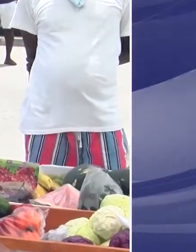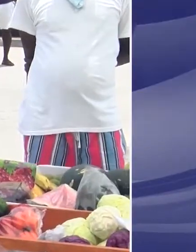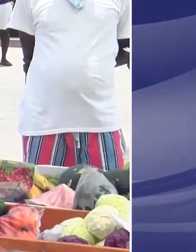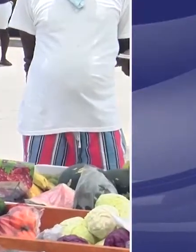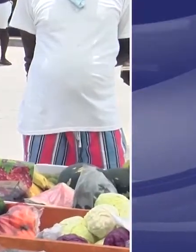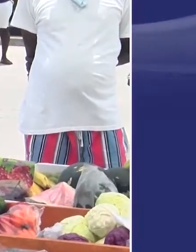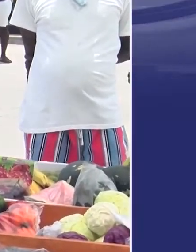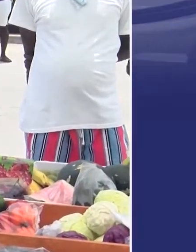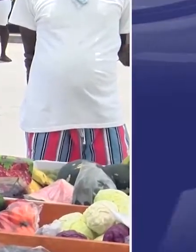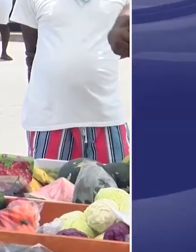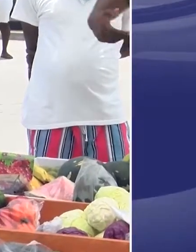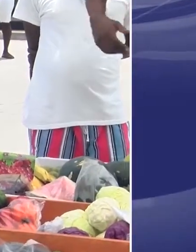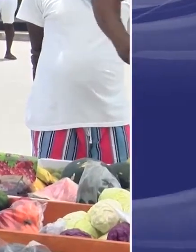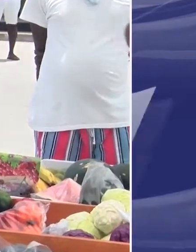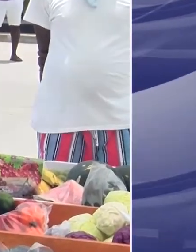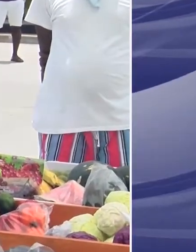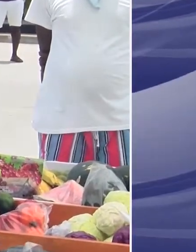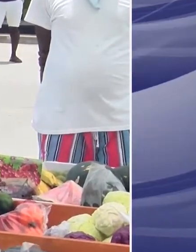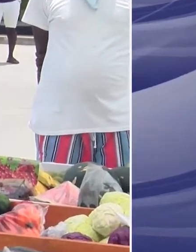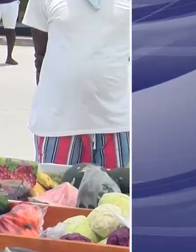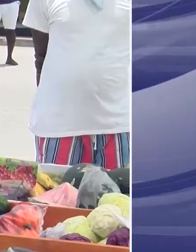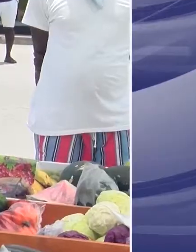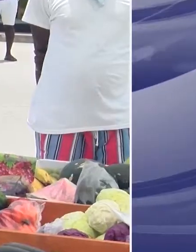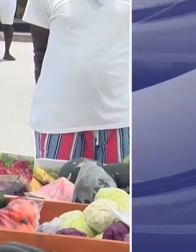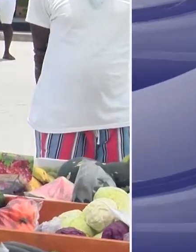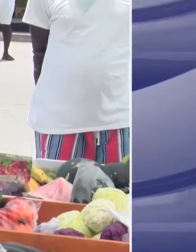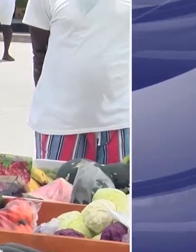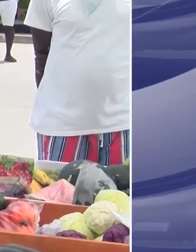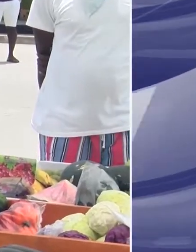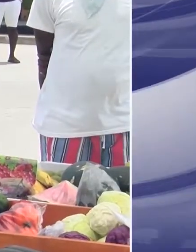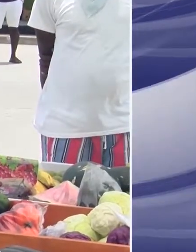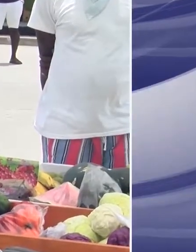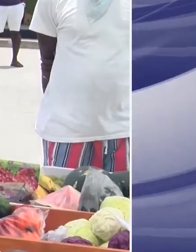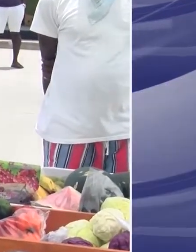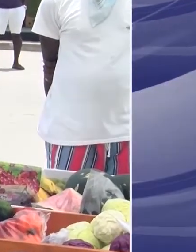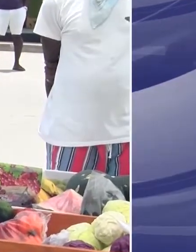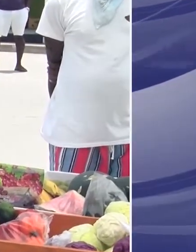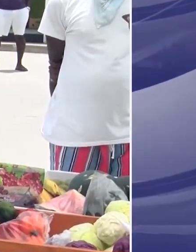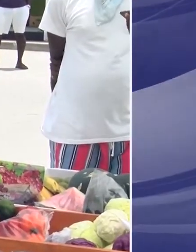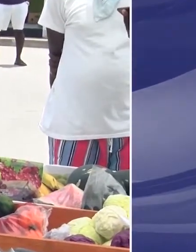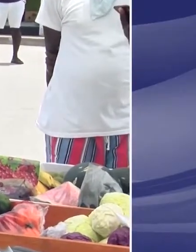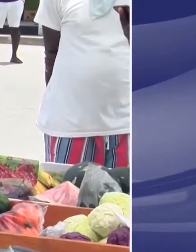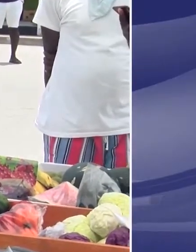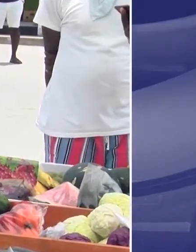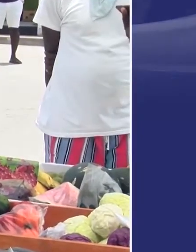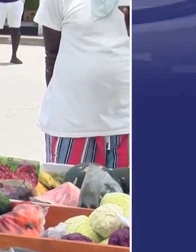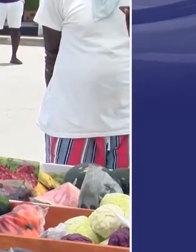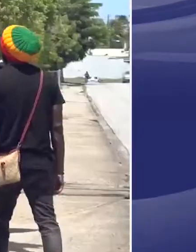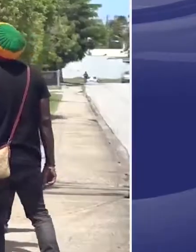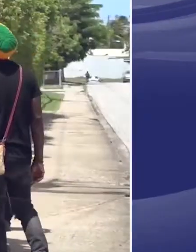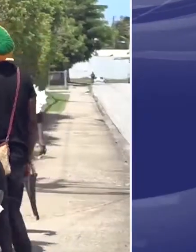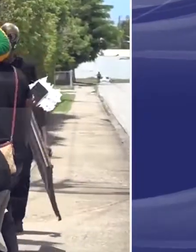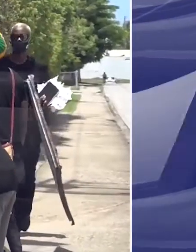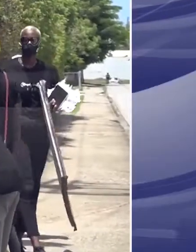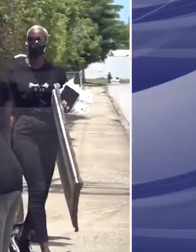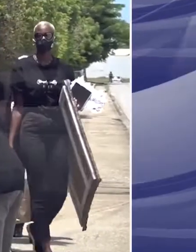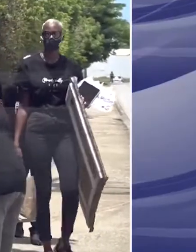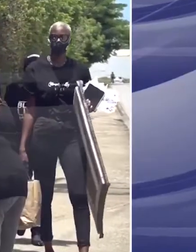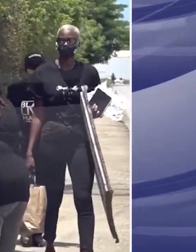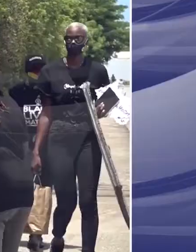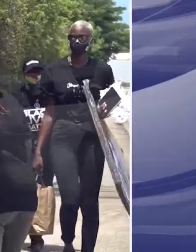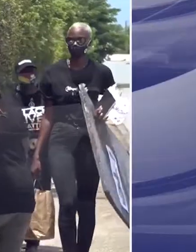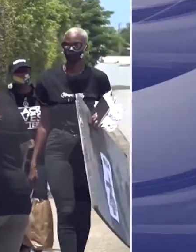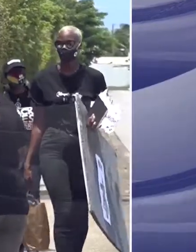Prime Minister Mia Motley tours Barwon's new outdoor market and is encouraged by what she's seen there. Another threat